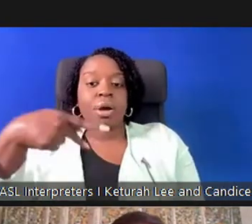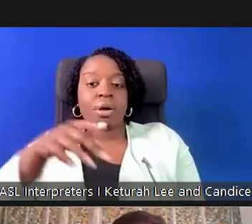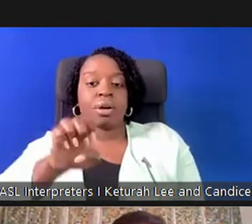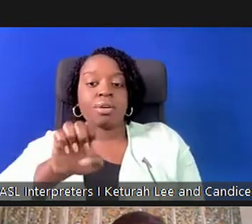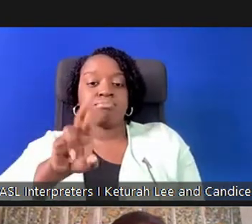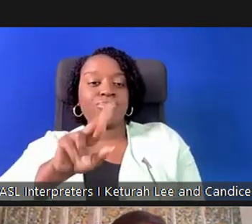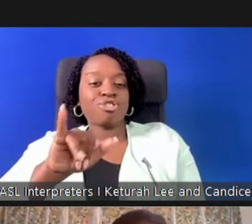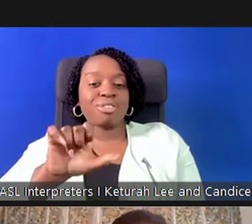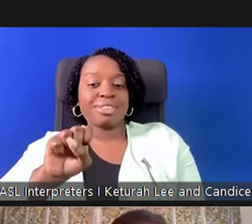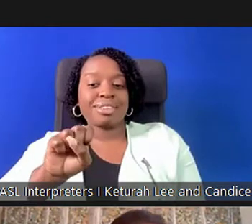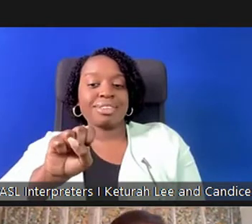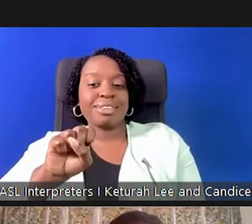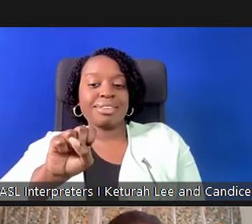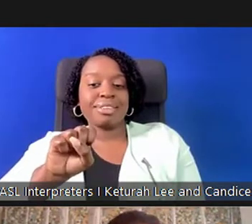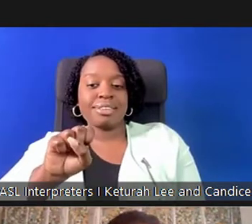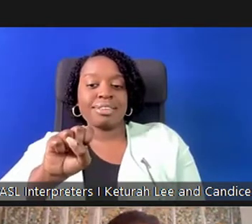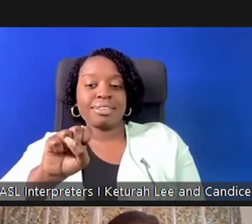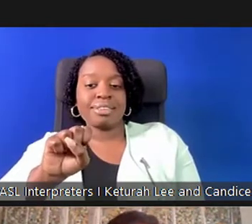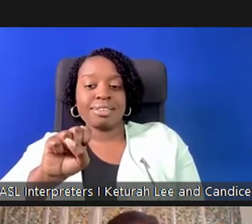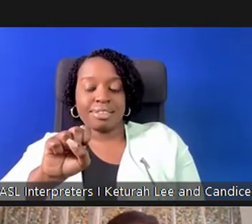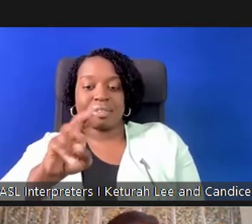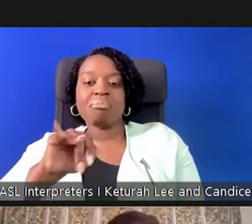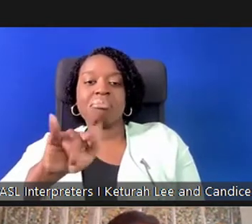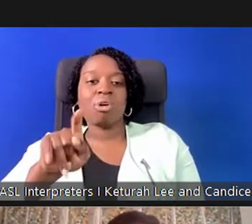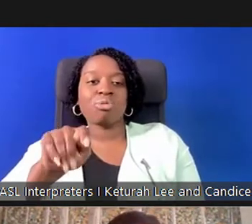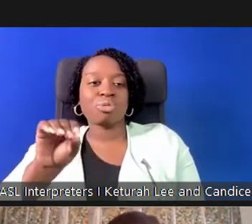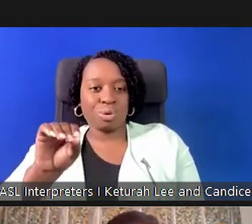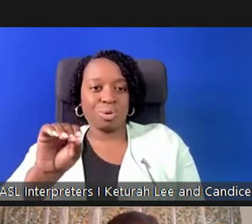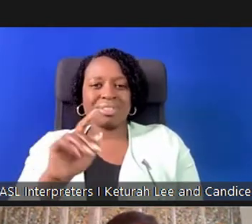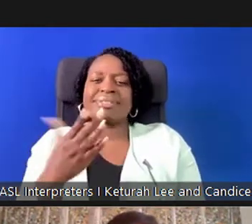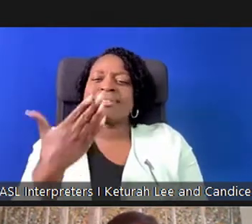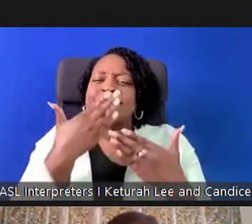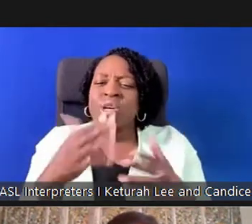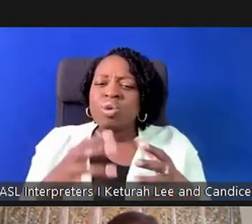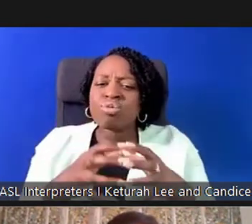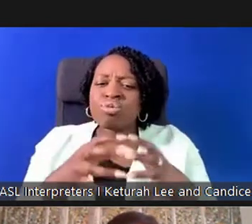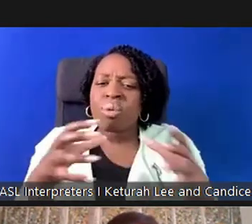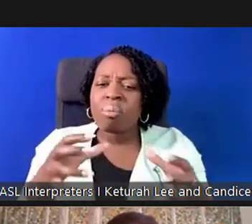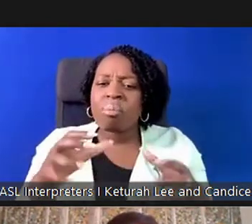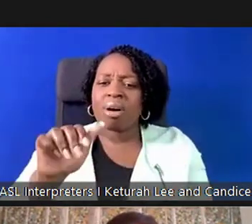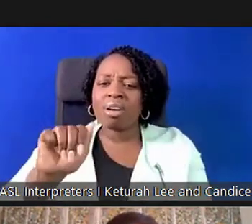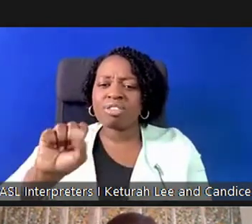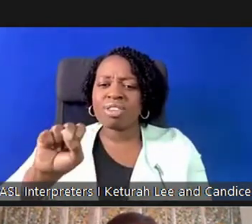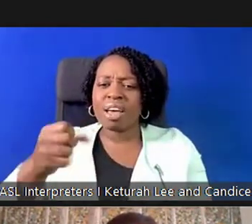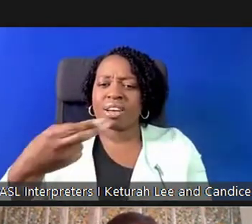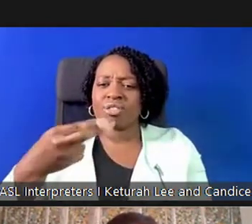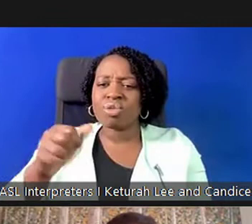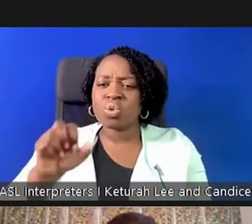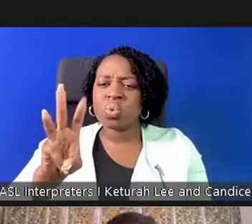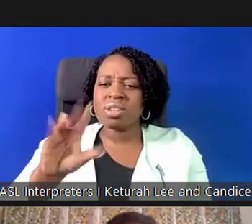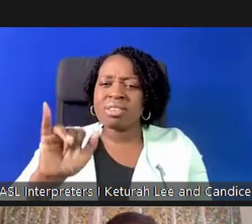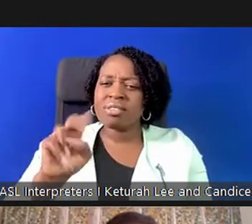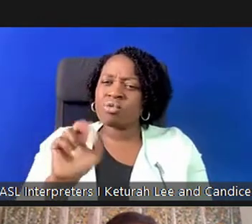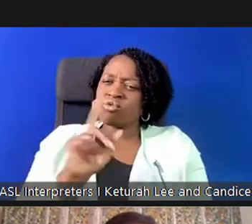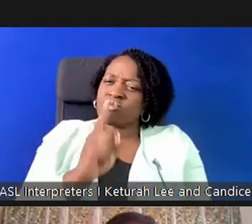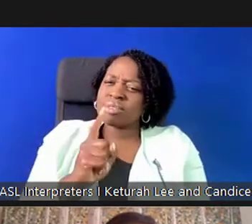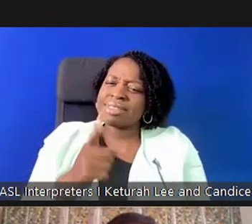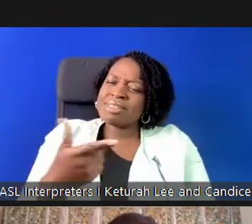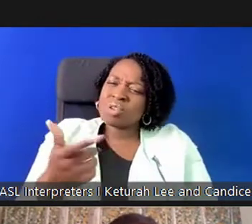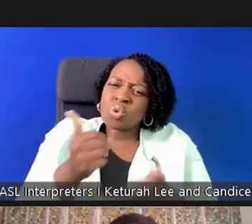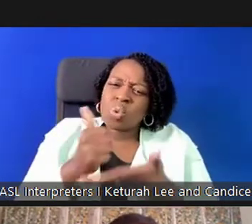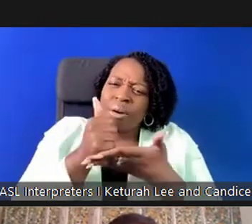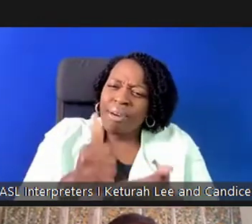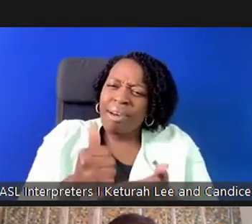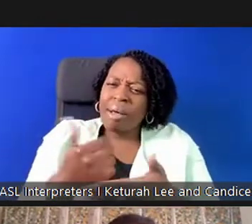just really amazing and helps set the stage for our discussion. I have the pleasure now